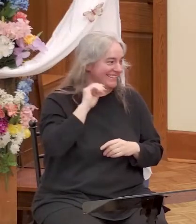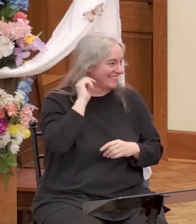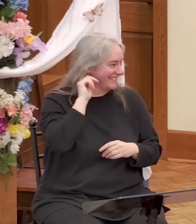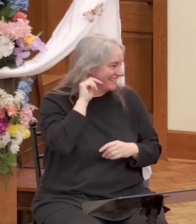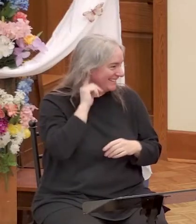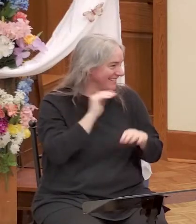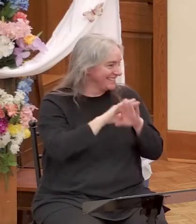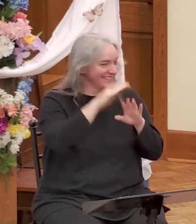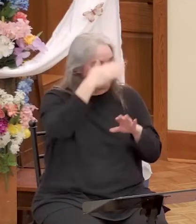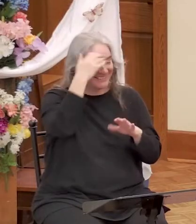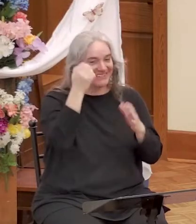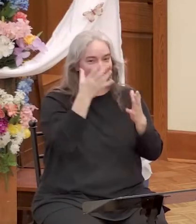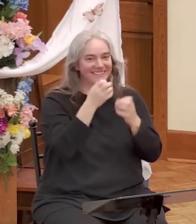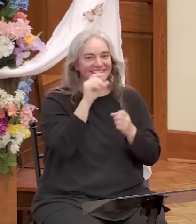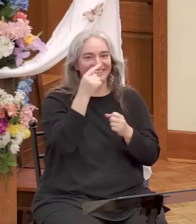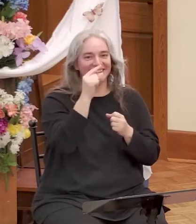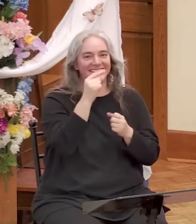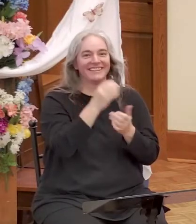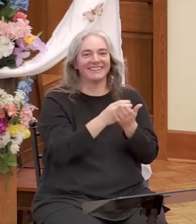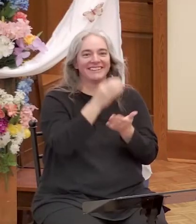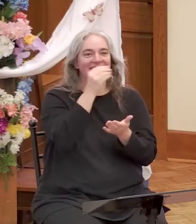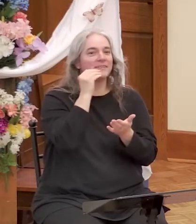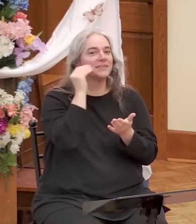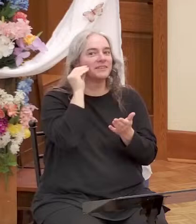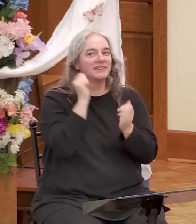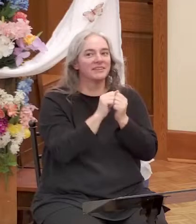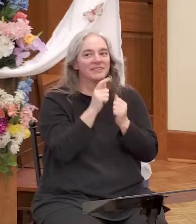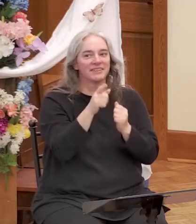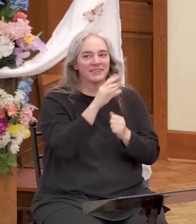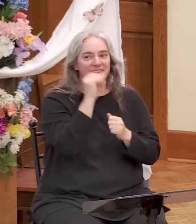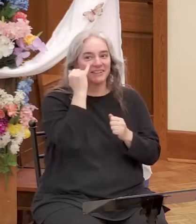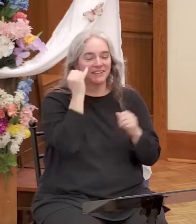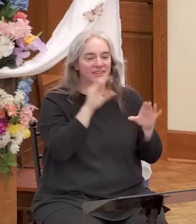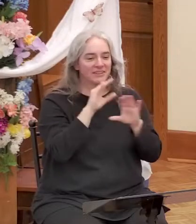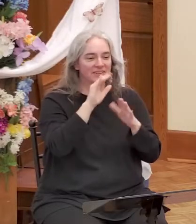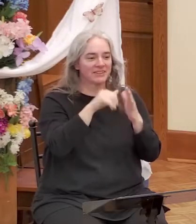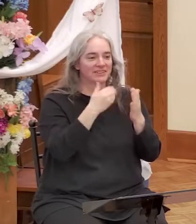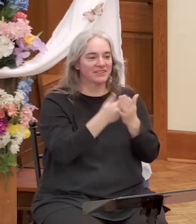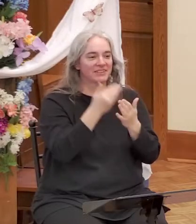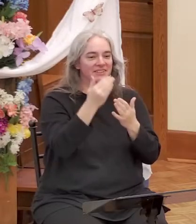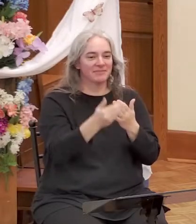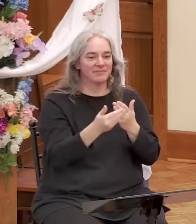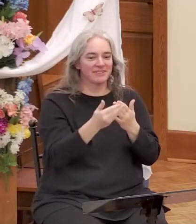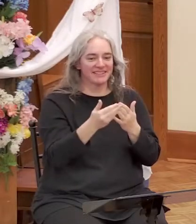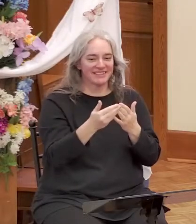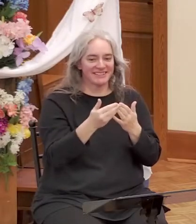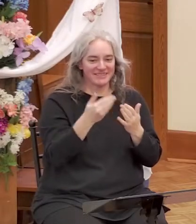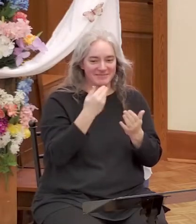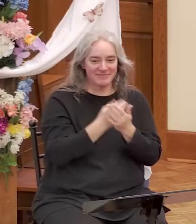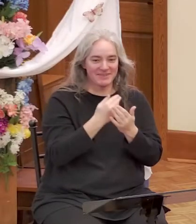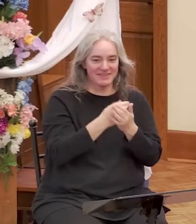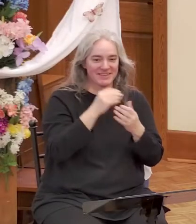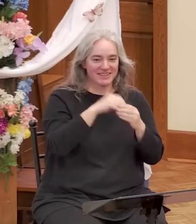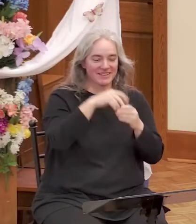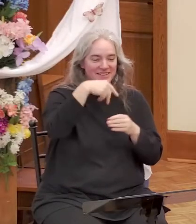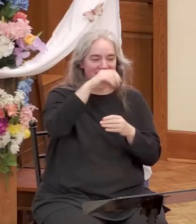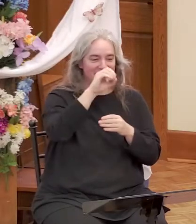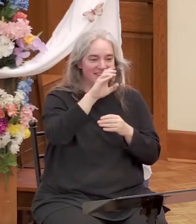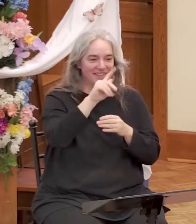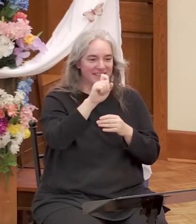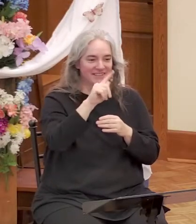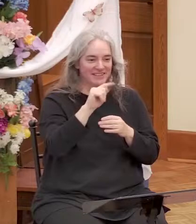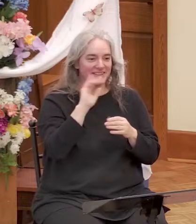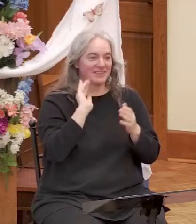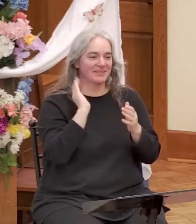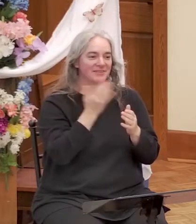don't forget to take your green bottle home with you. And if you do, just bring some cash in your pocket, because we'll take just